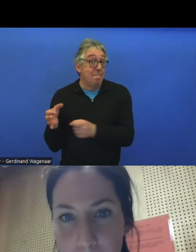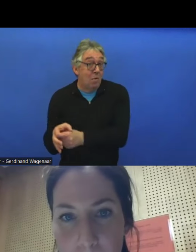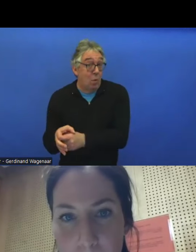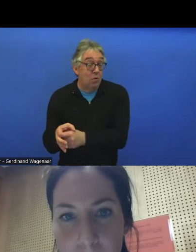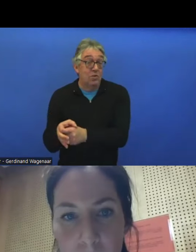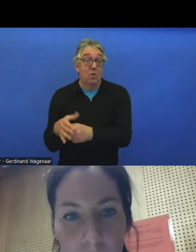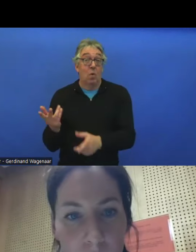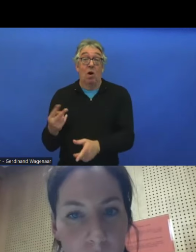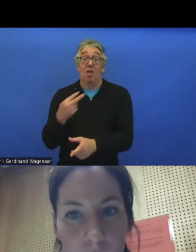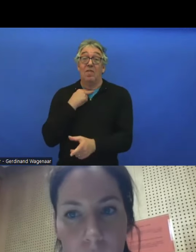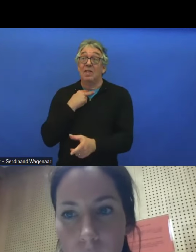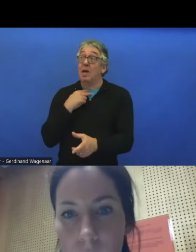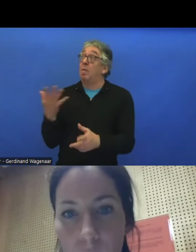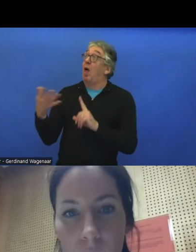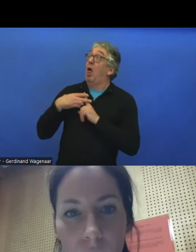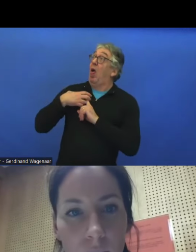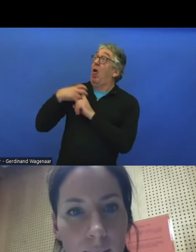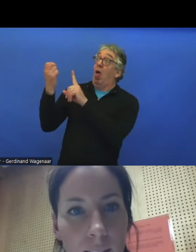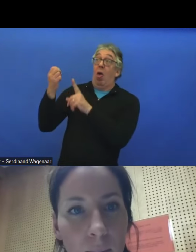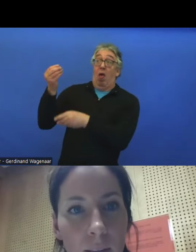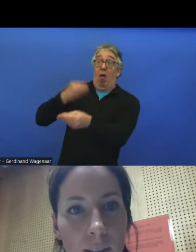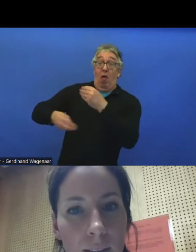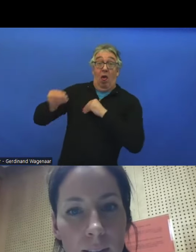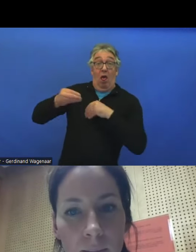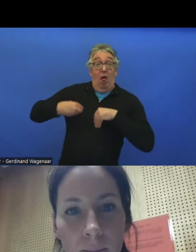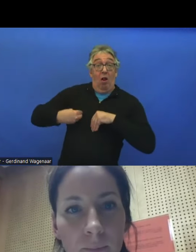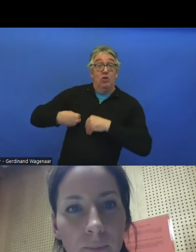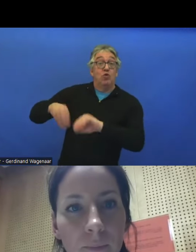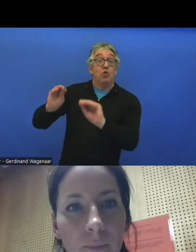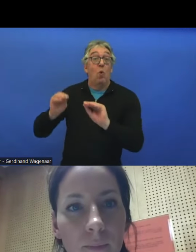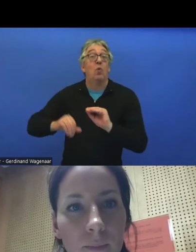trafficking. Here we go to next slide, please.